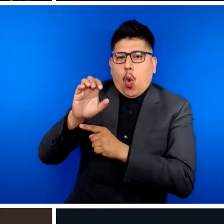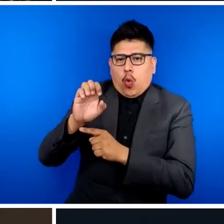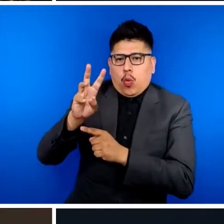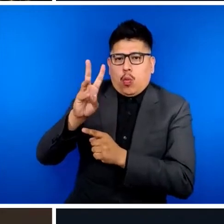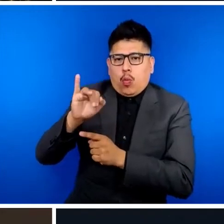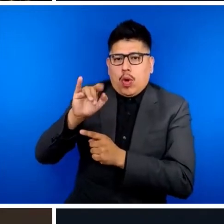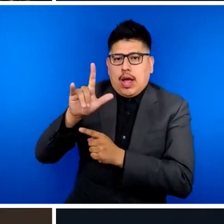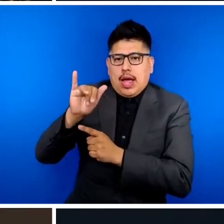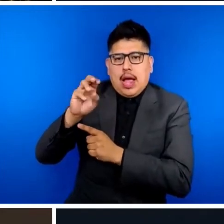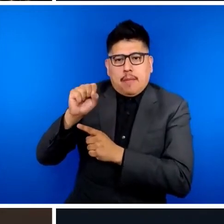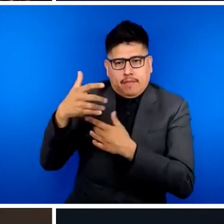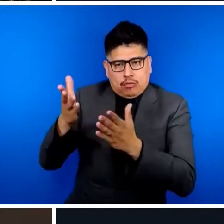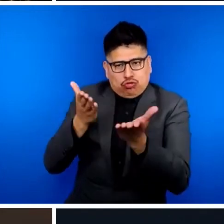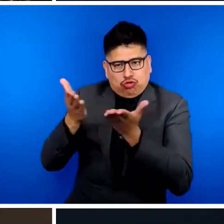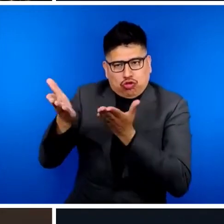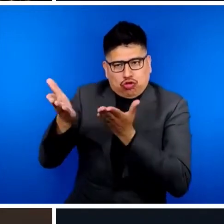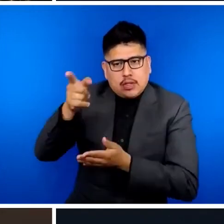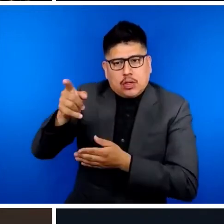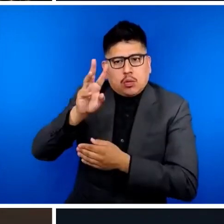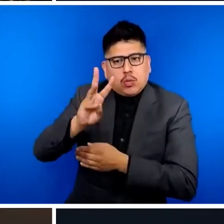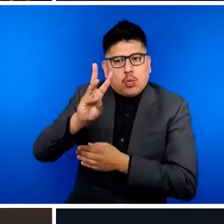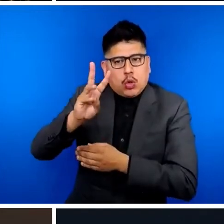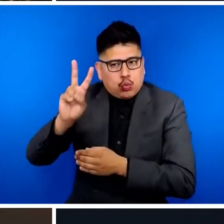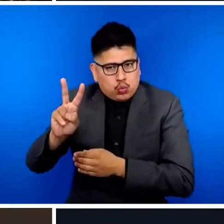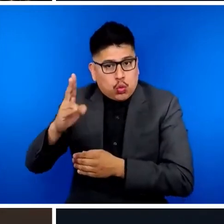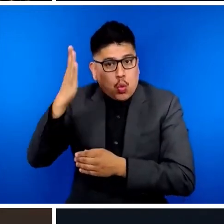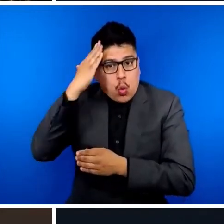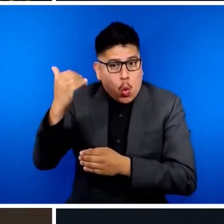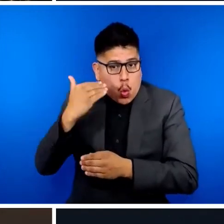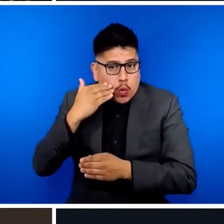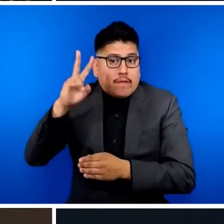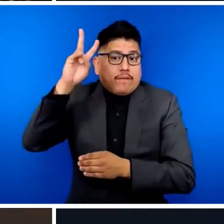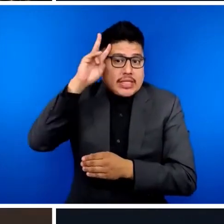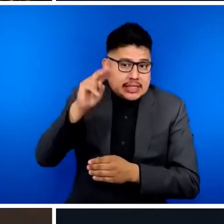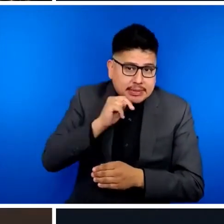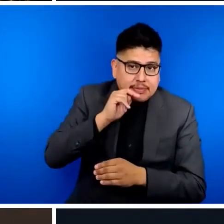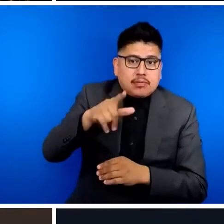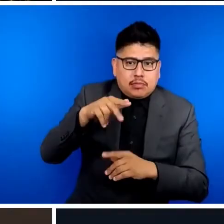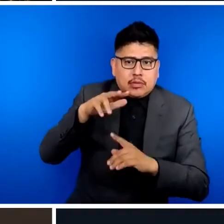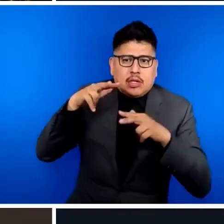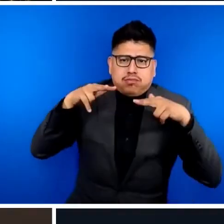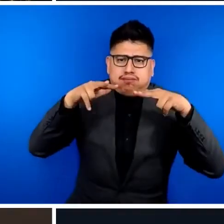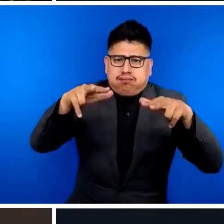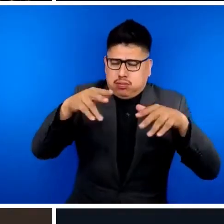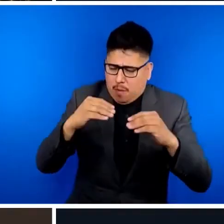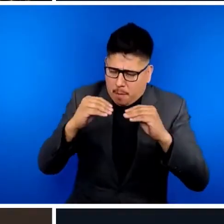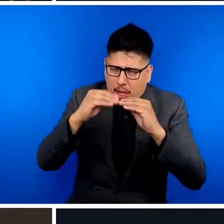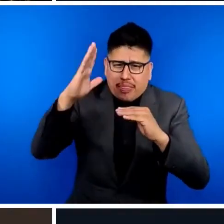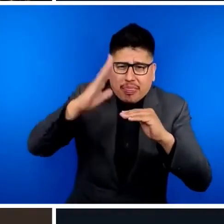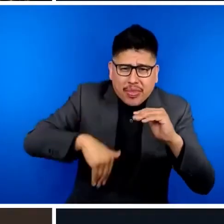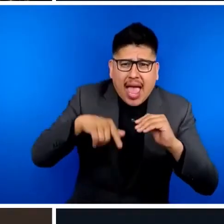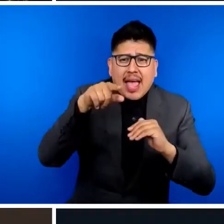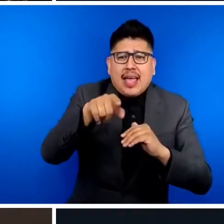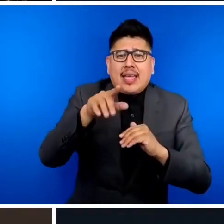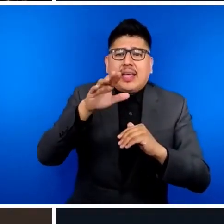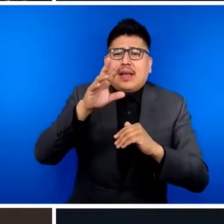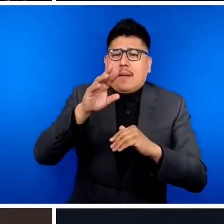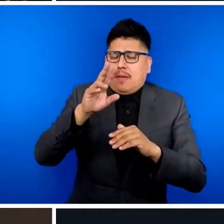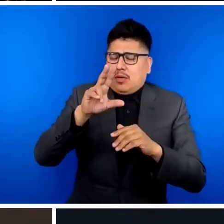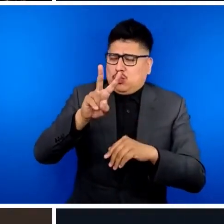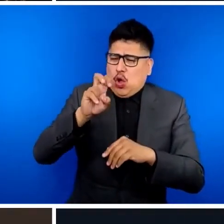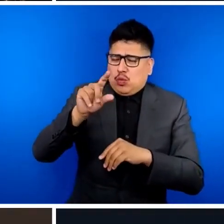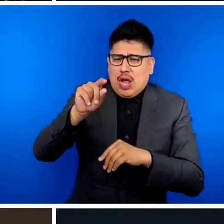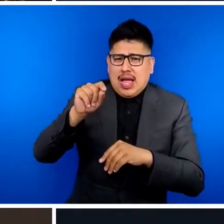more than 220 missions. In the skies over Korea in 1952, Royce was in